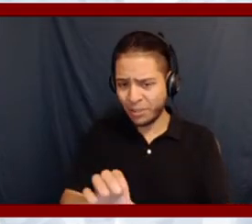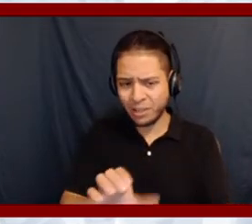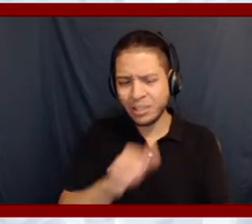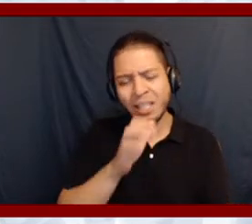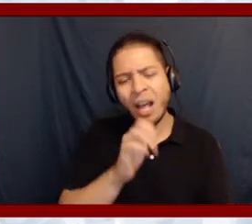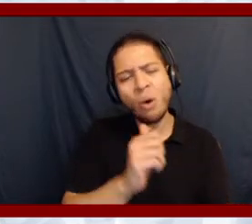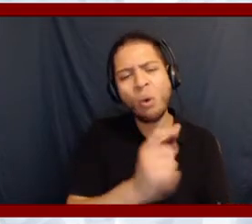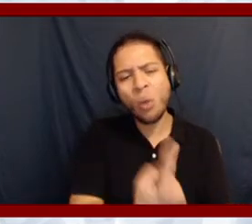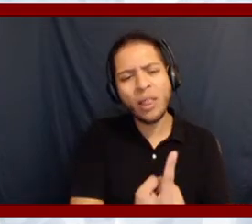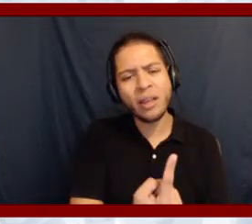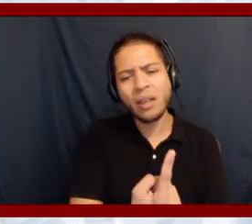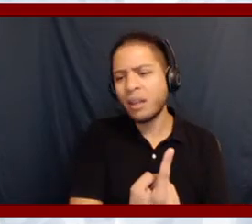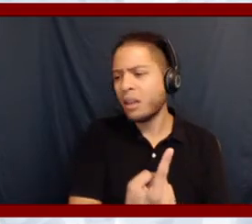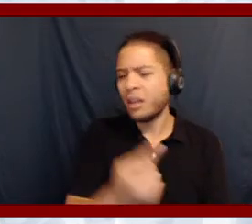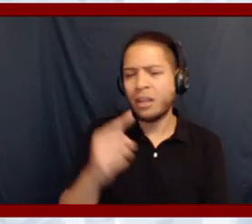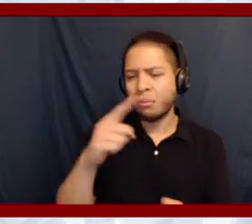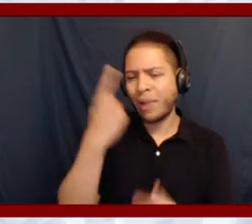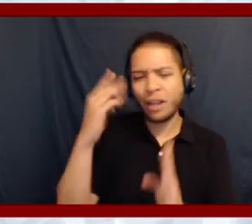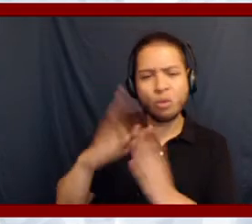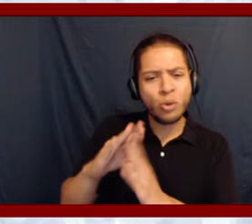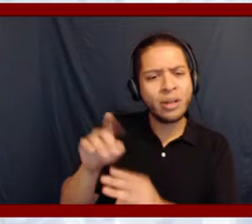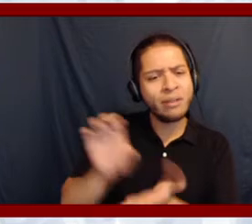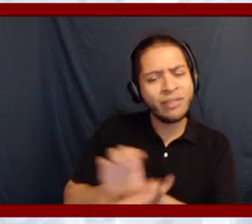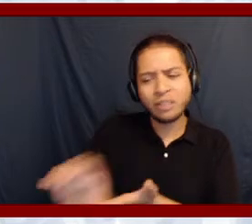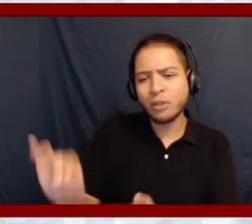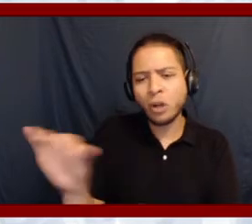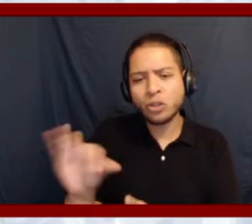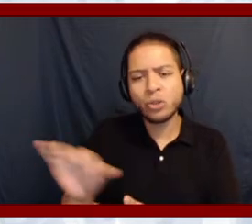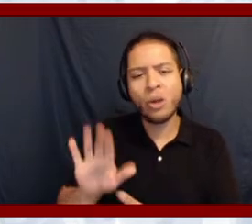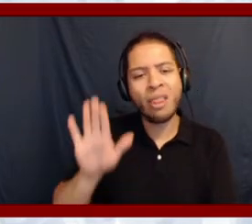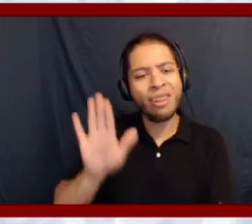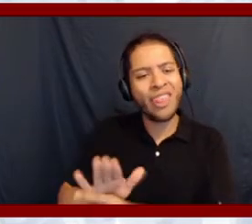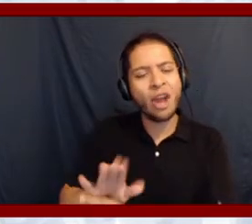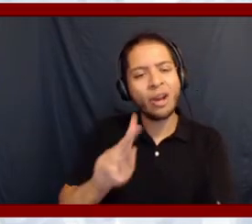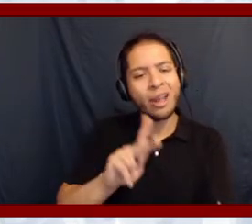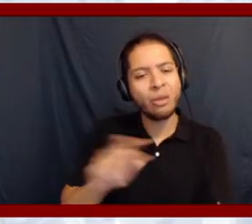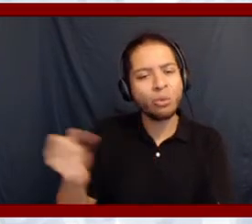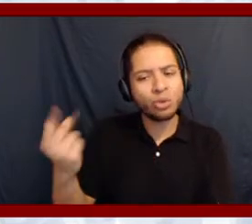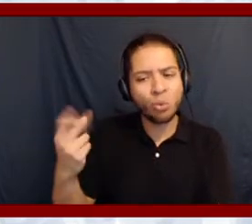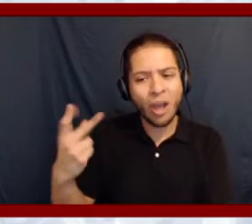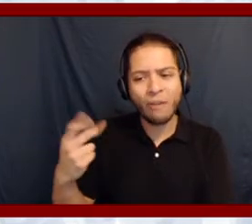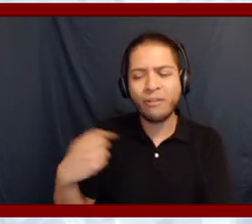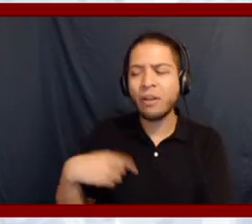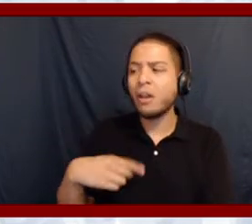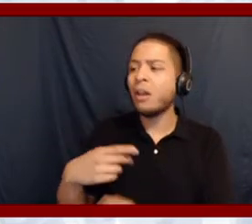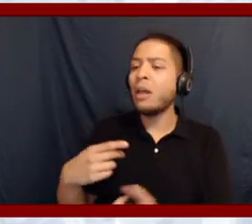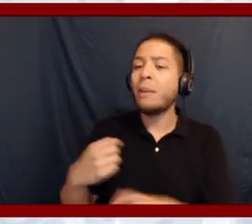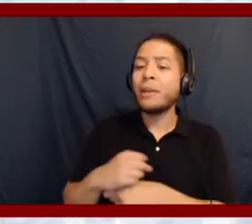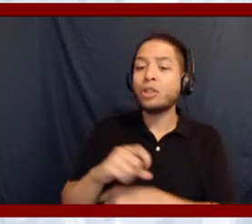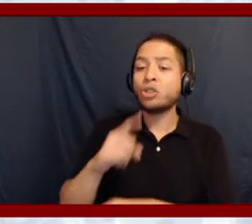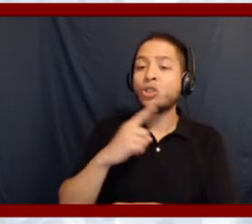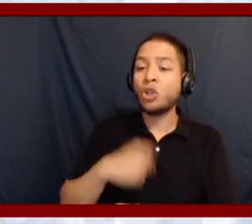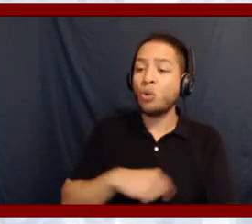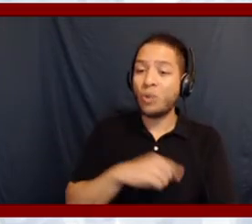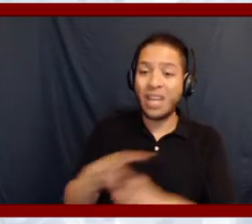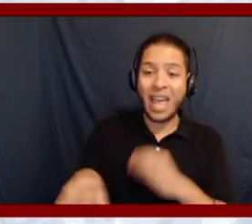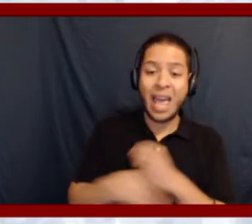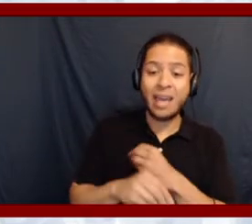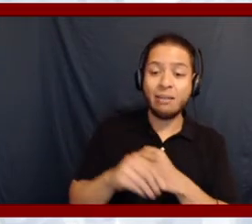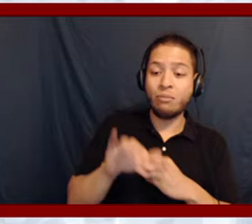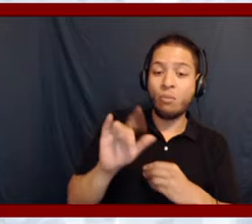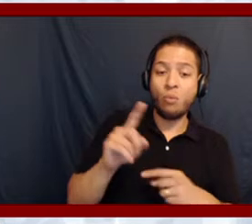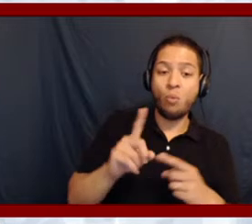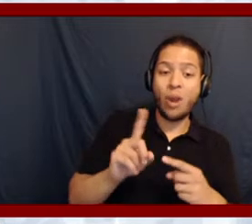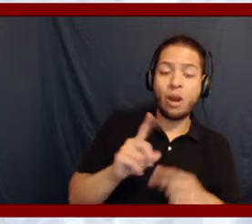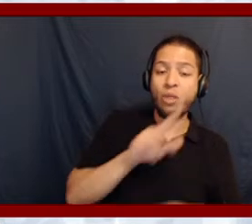Black community, investing in K-12 education, adding 2 years that 3 and 4 year olds can go to school, not just daycare.